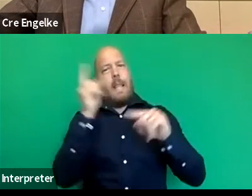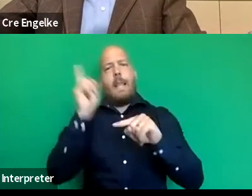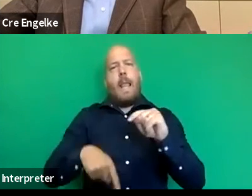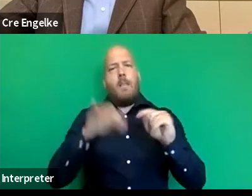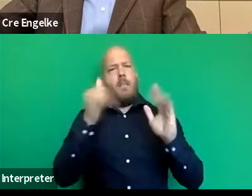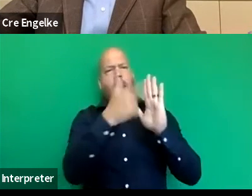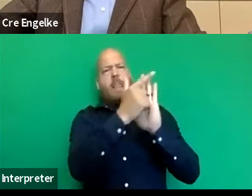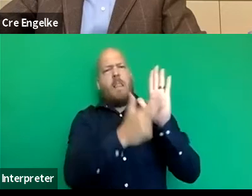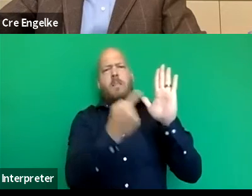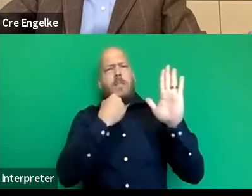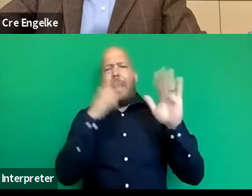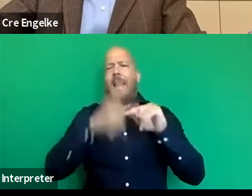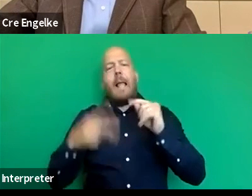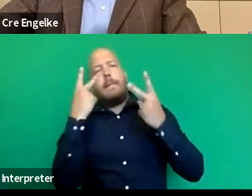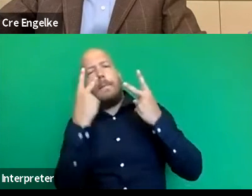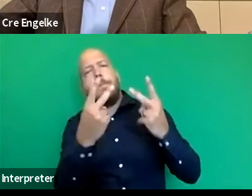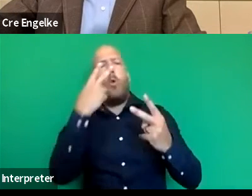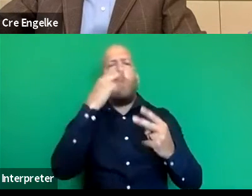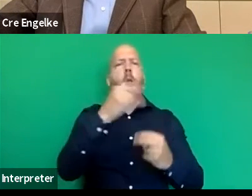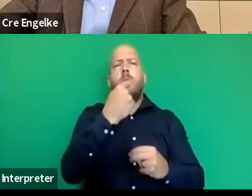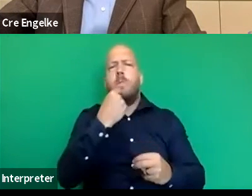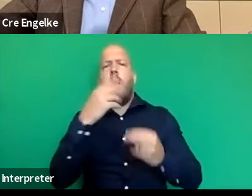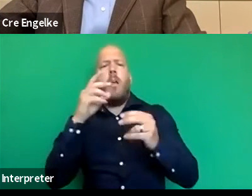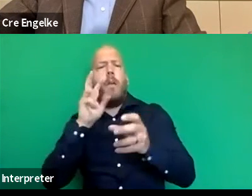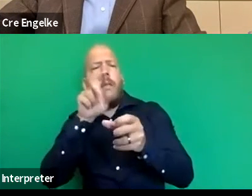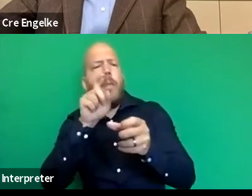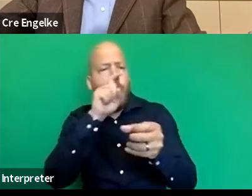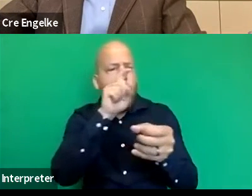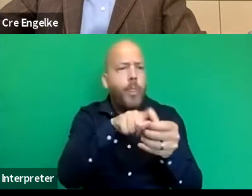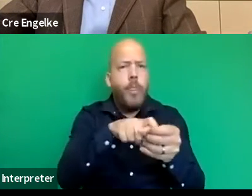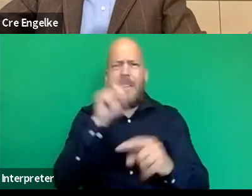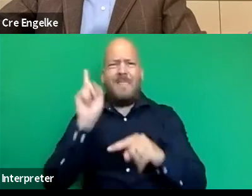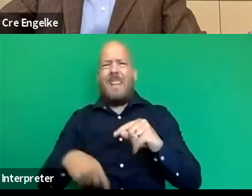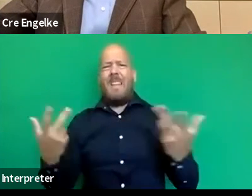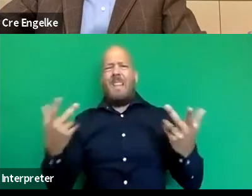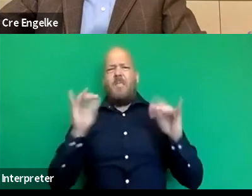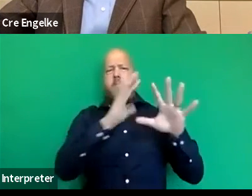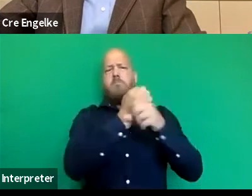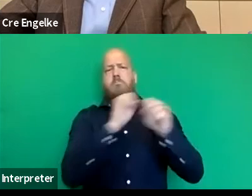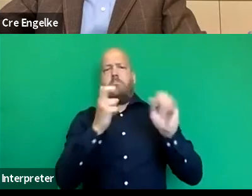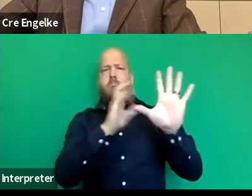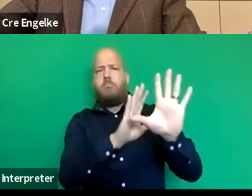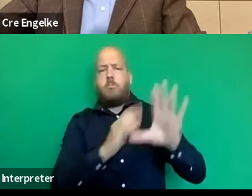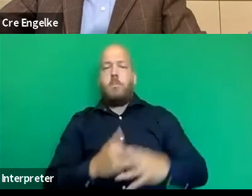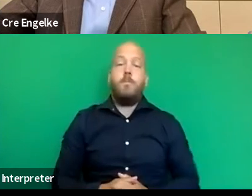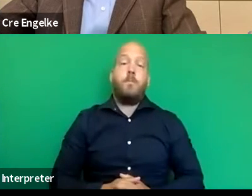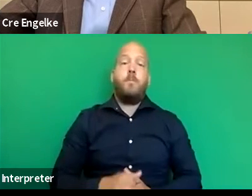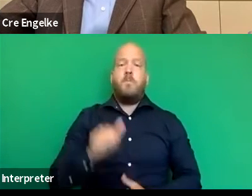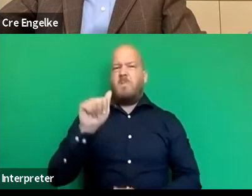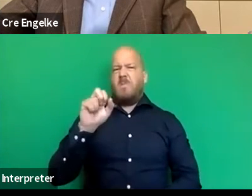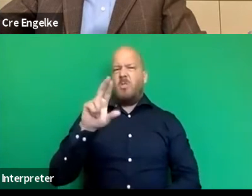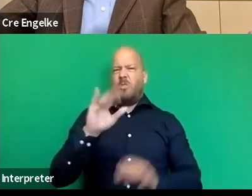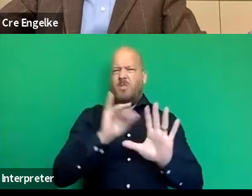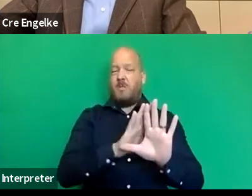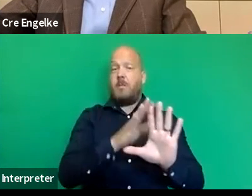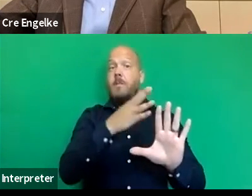call. Other things that confer ASR are availability. So there's no reason at